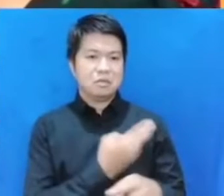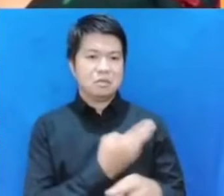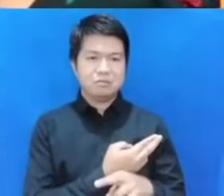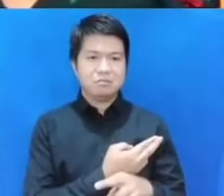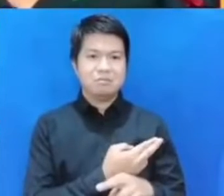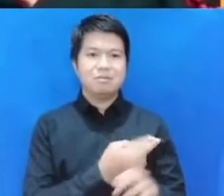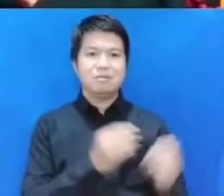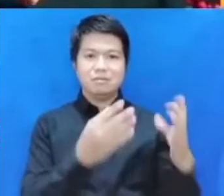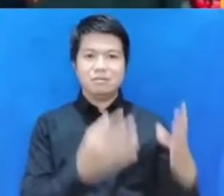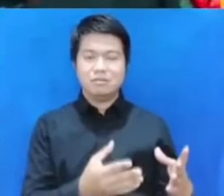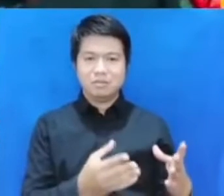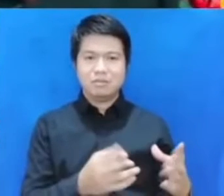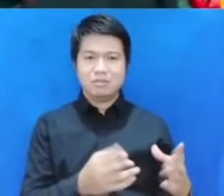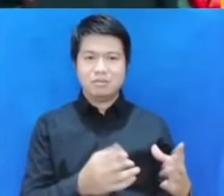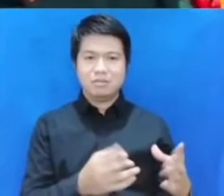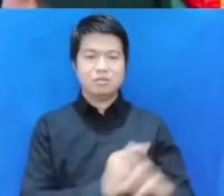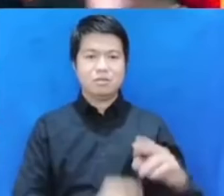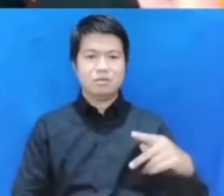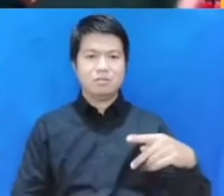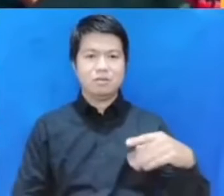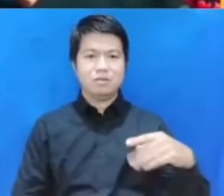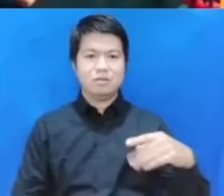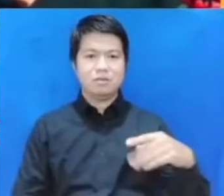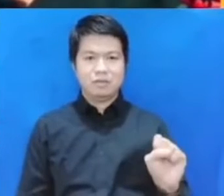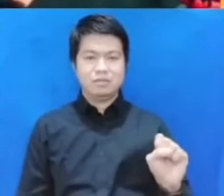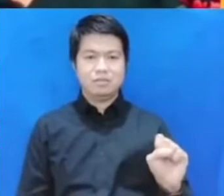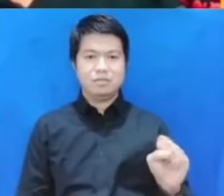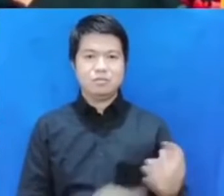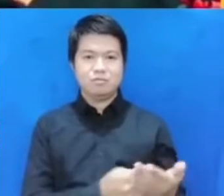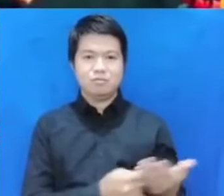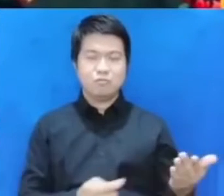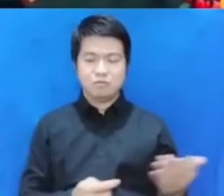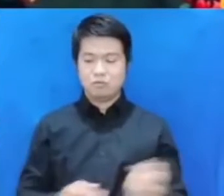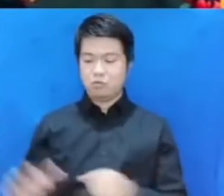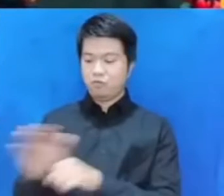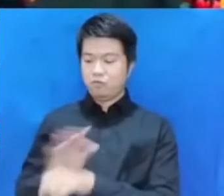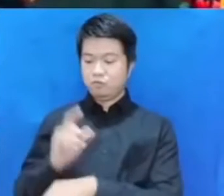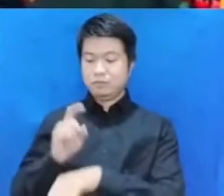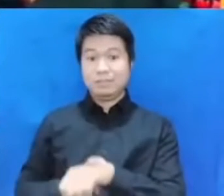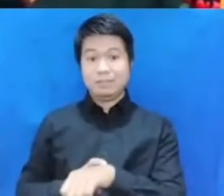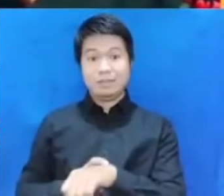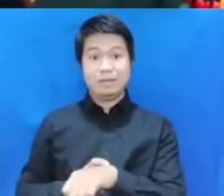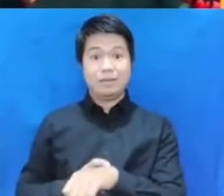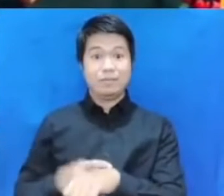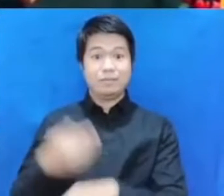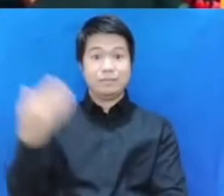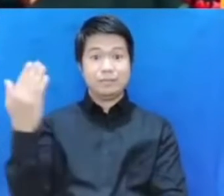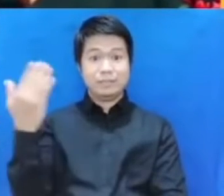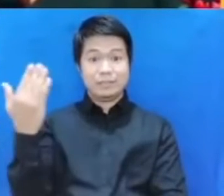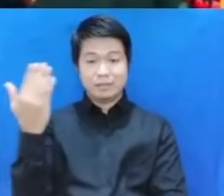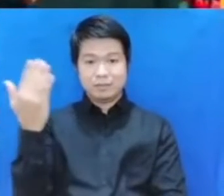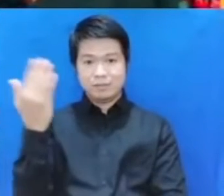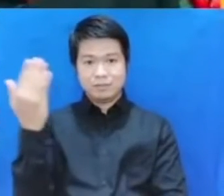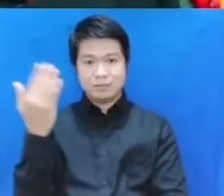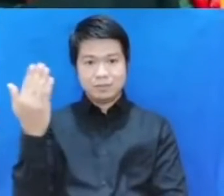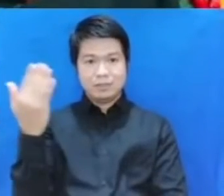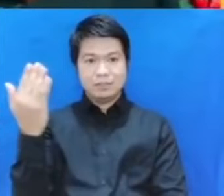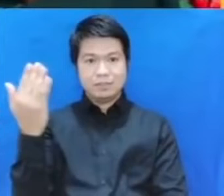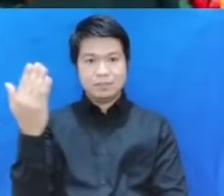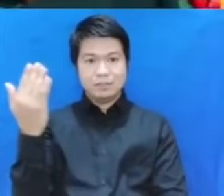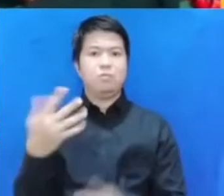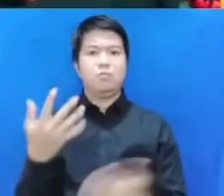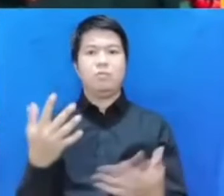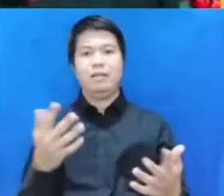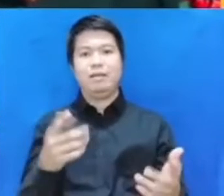RPMS PPST tool. So meaning for full-time broadcasters, they have no direct contact with students